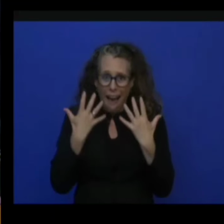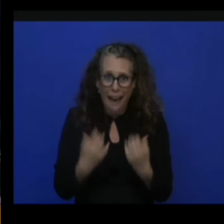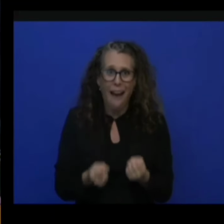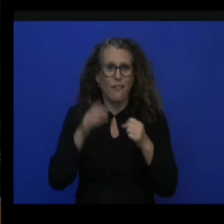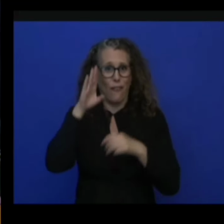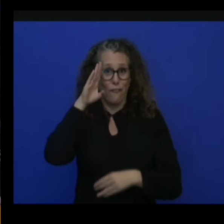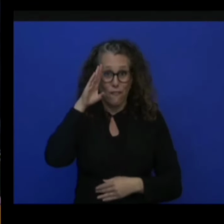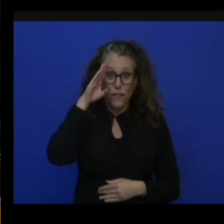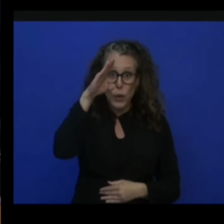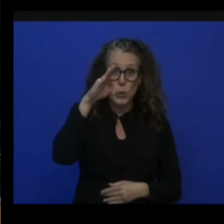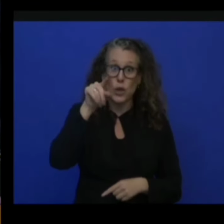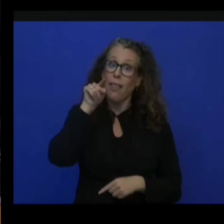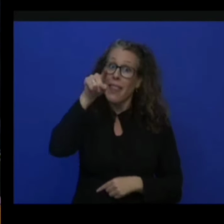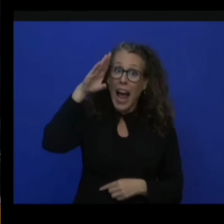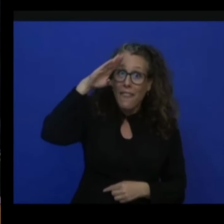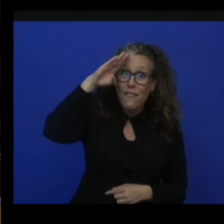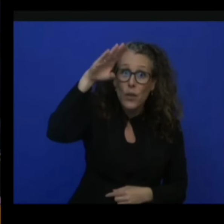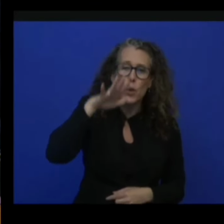all peoples.